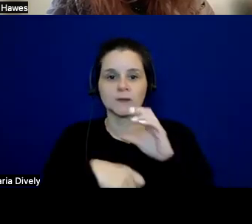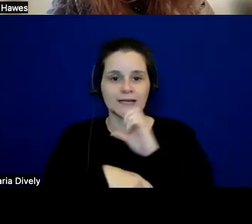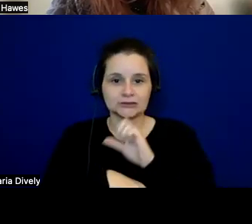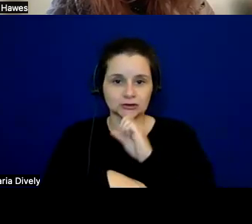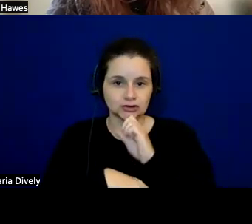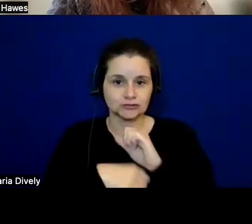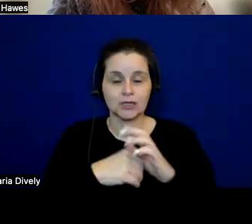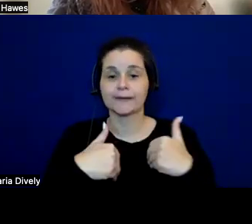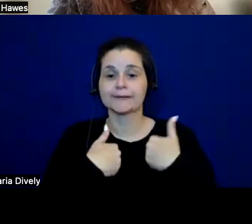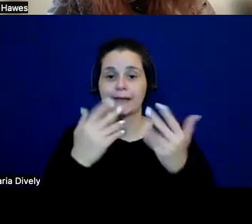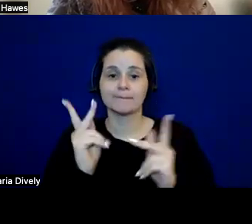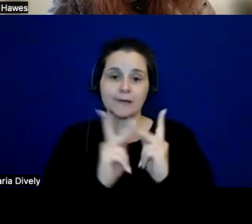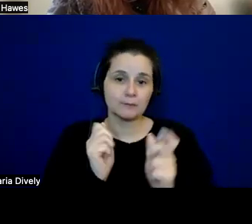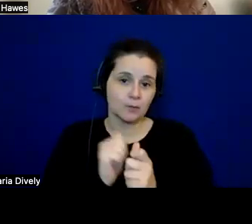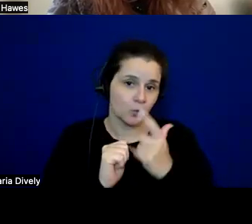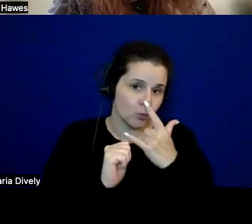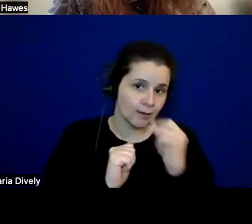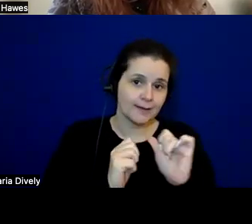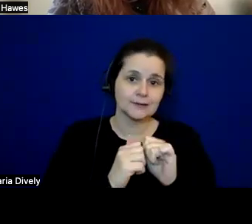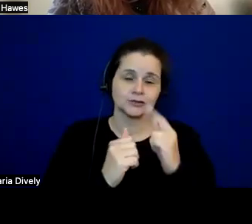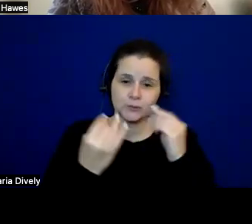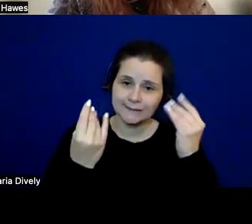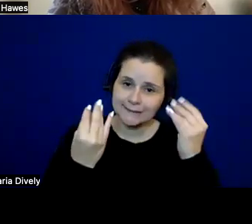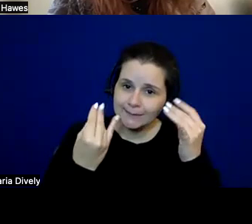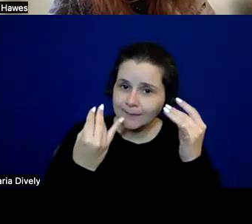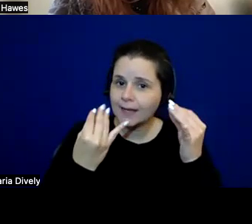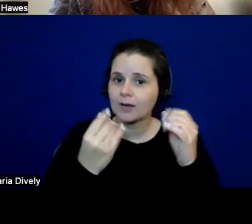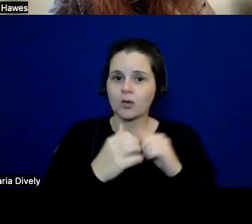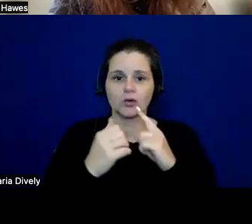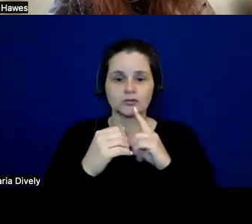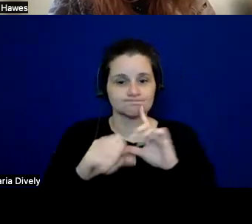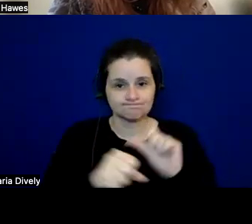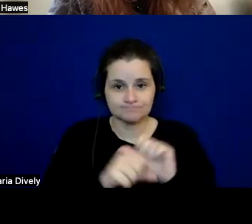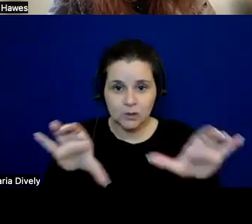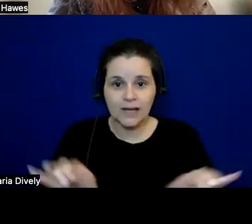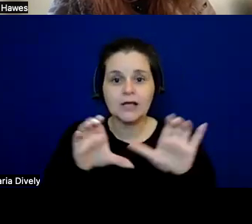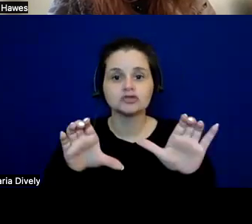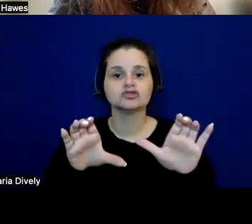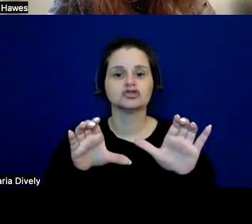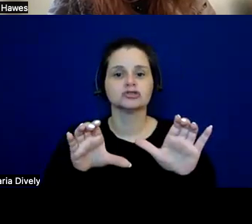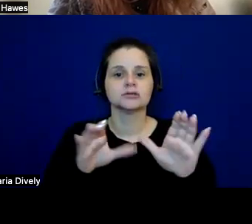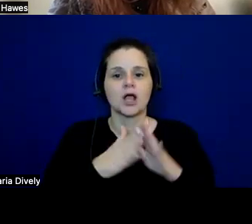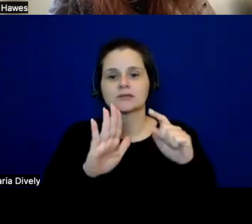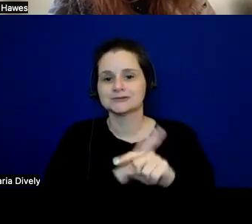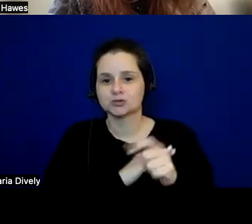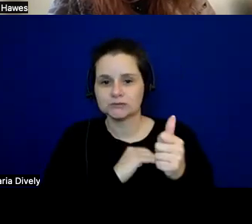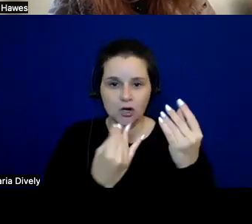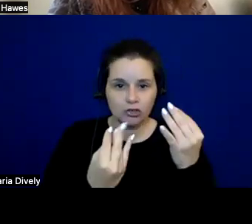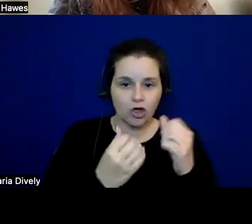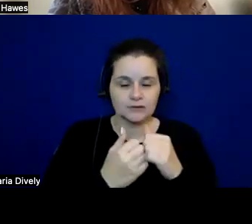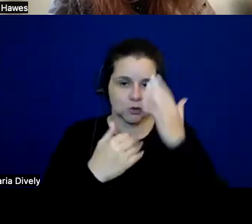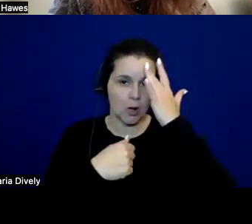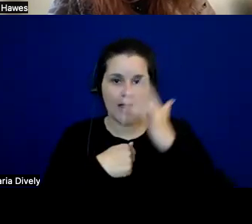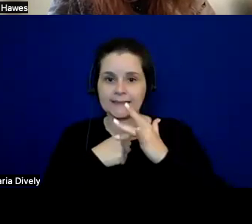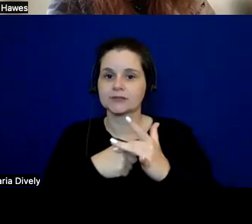maybe young people are more likely to contemplate or, to take action on suicidal thoughts or